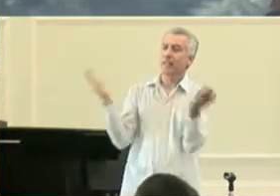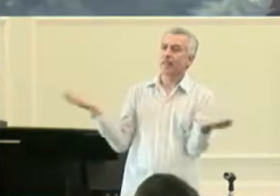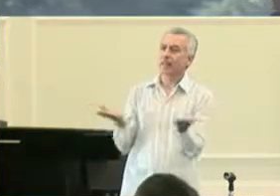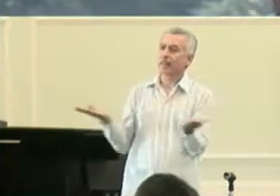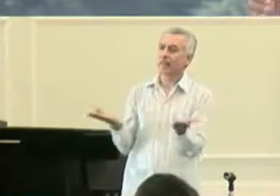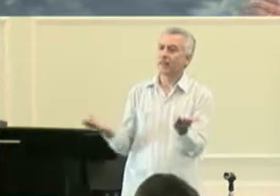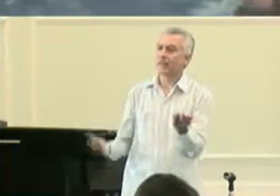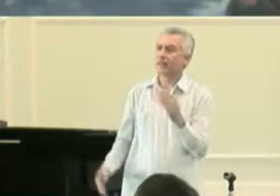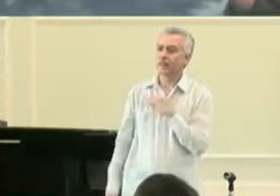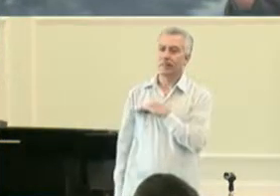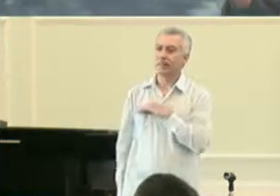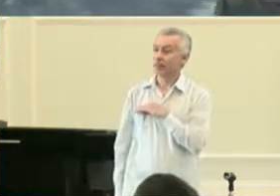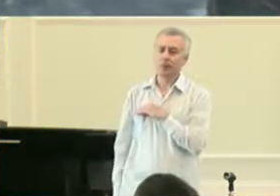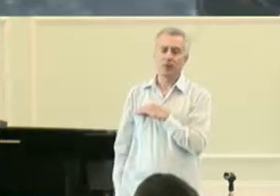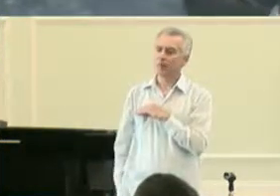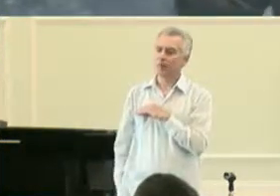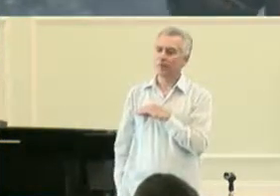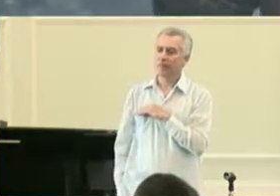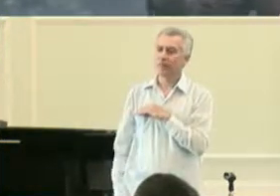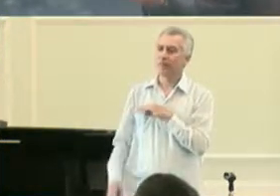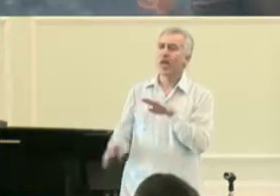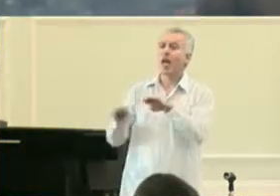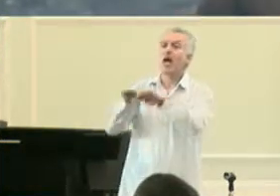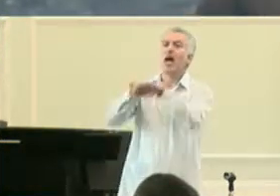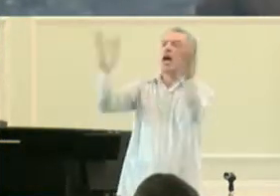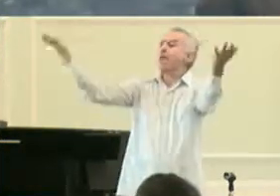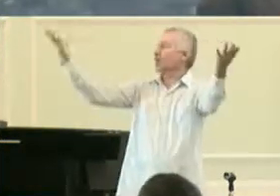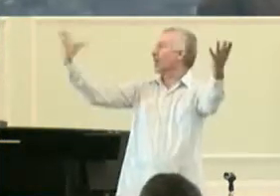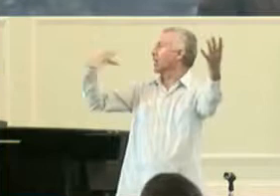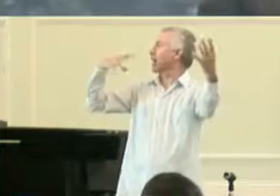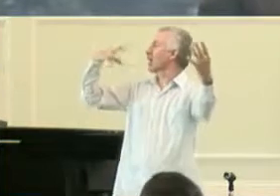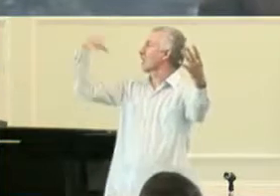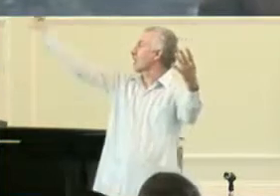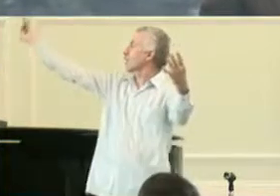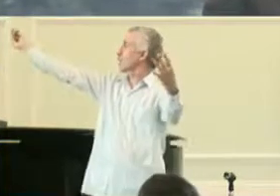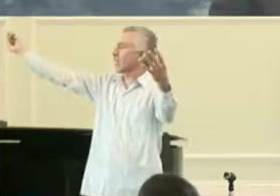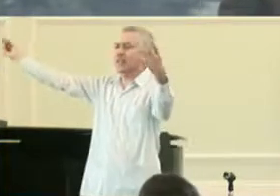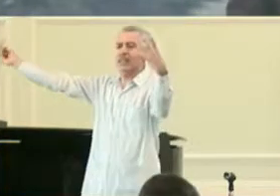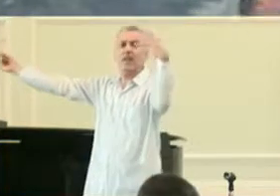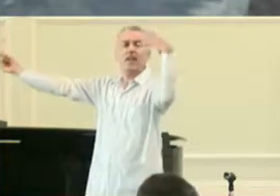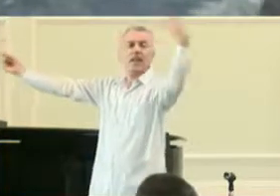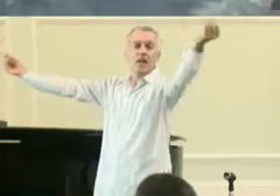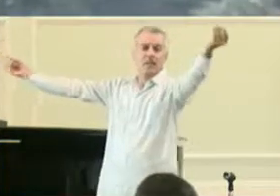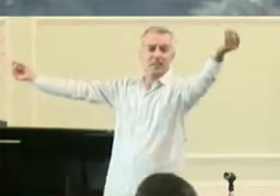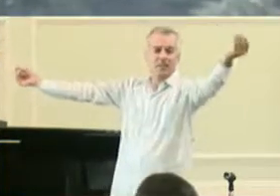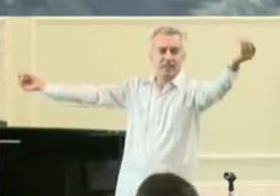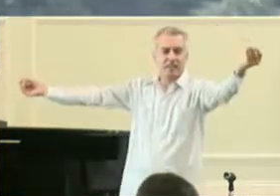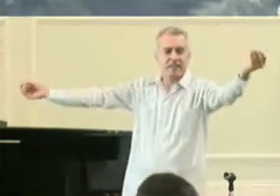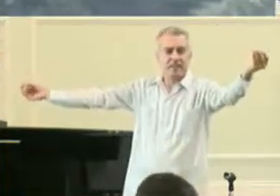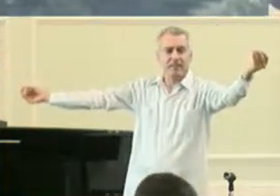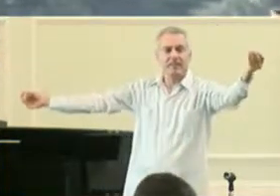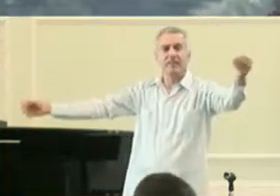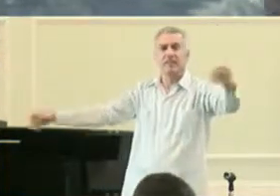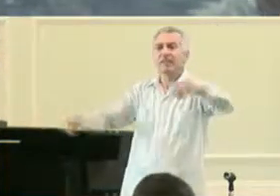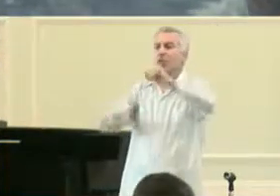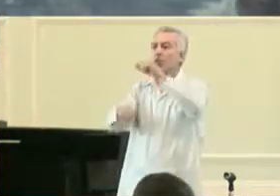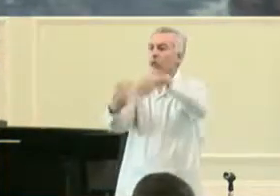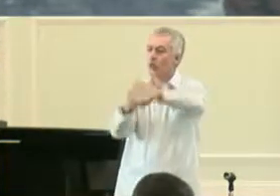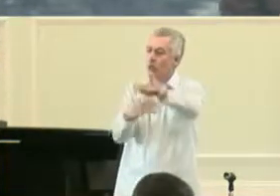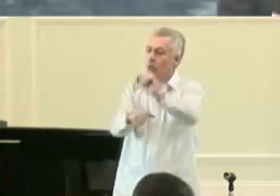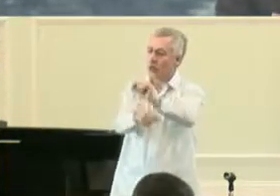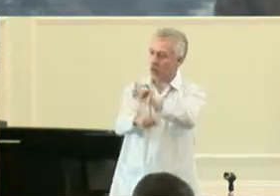Ministry has to happen outside the walls of the church. When that co-worker of yours is going